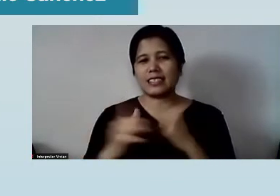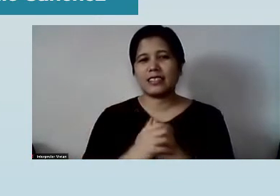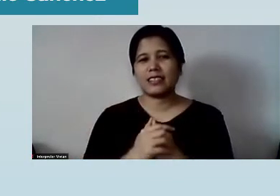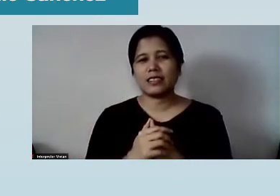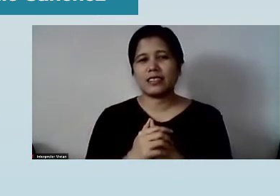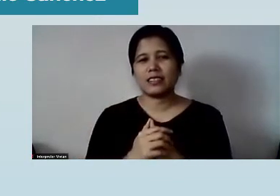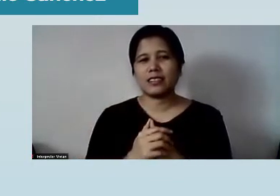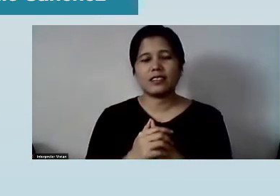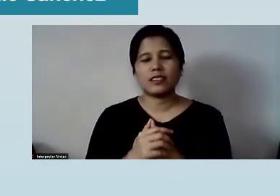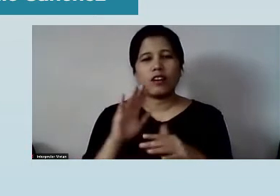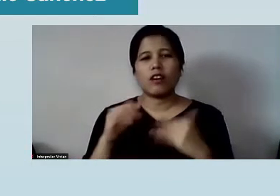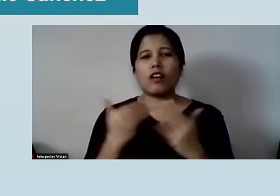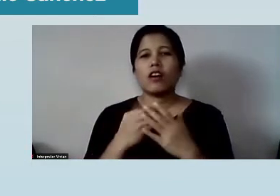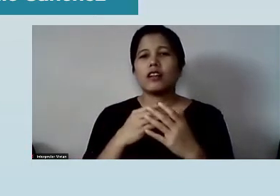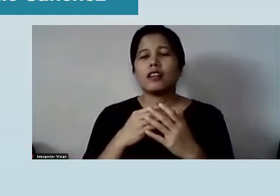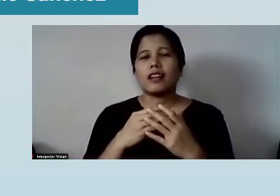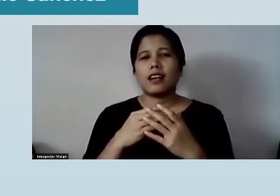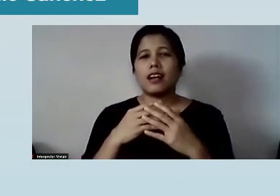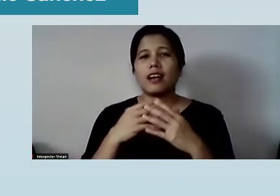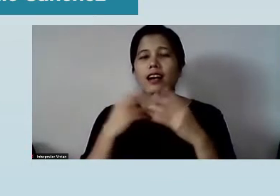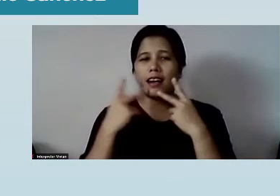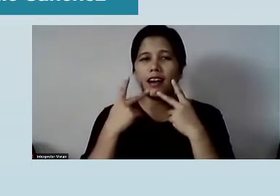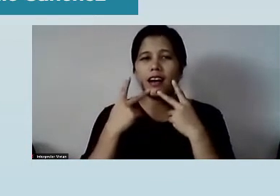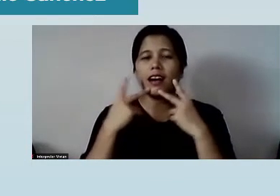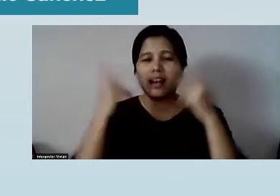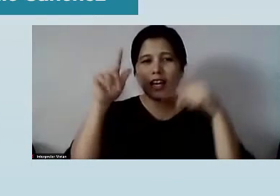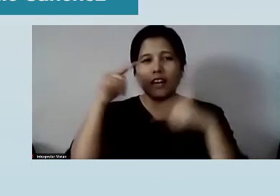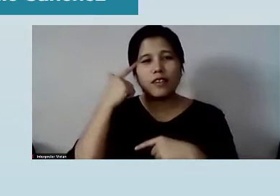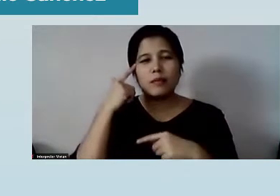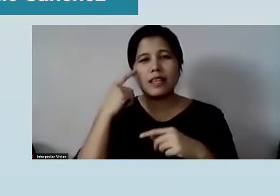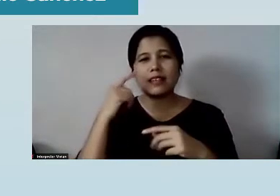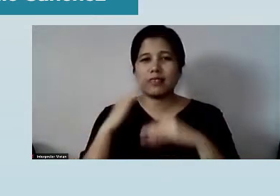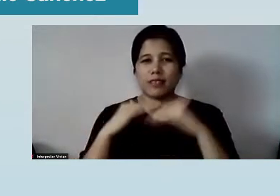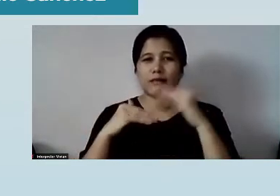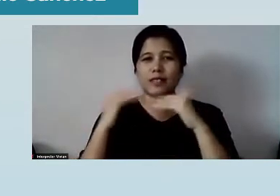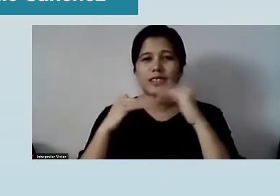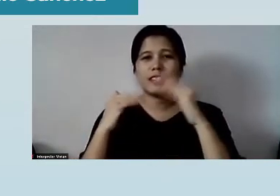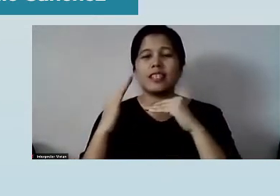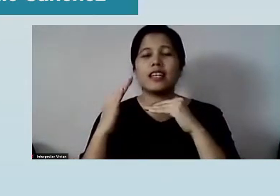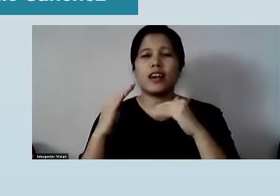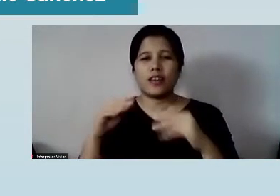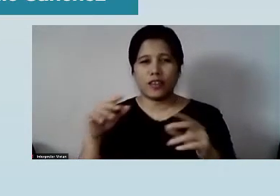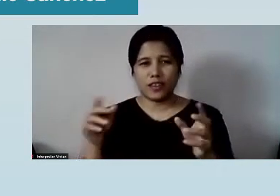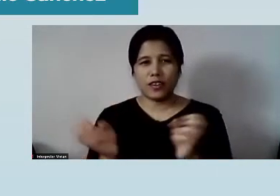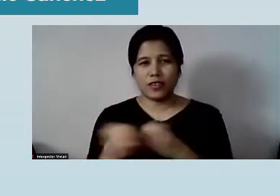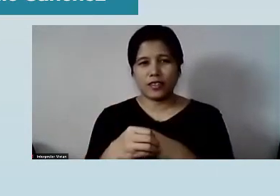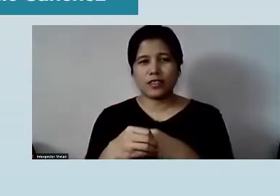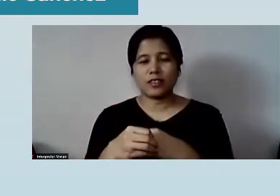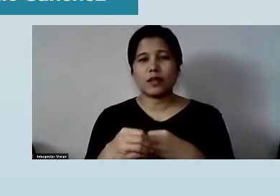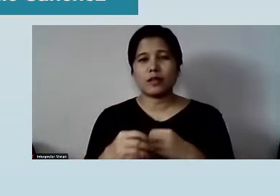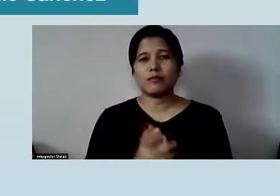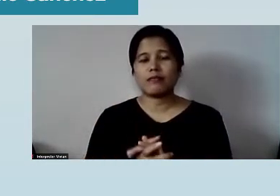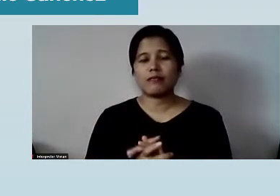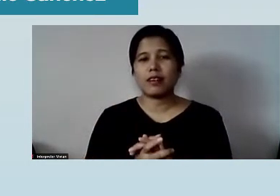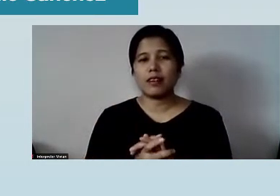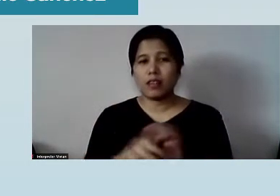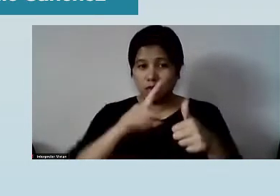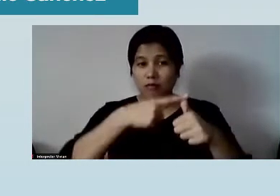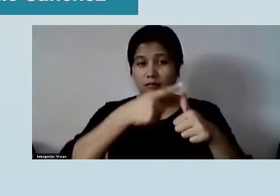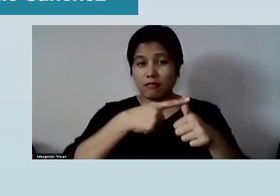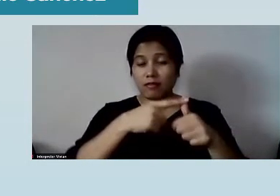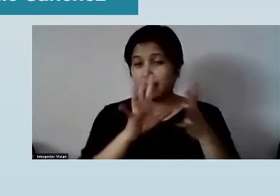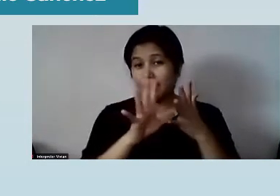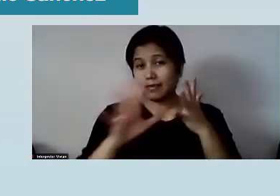government establishments. In the absence thereof, priority shall be given to persons with